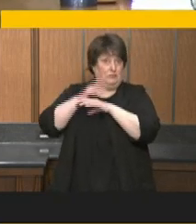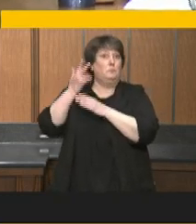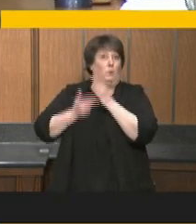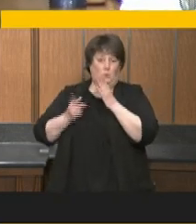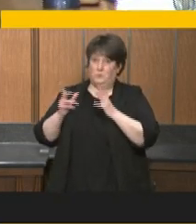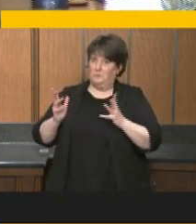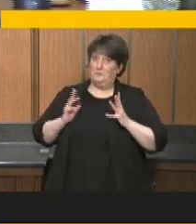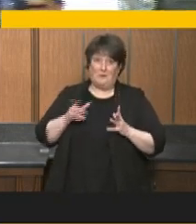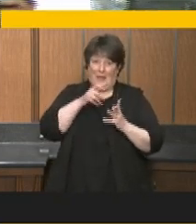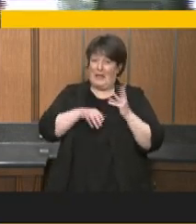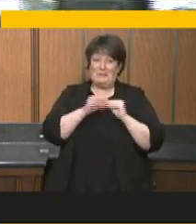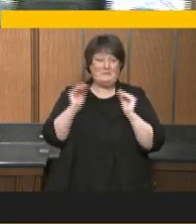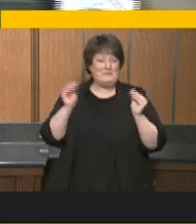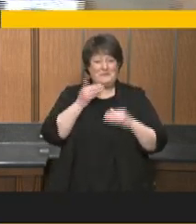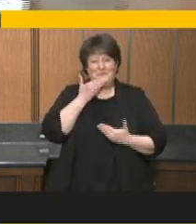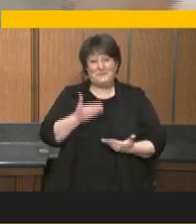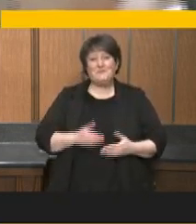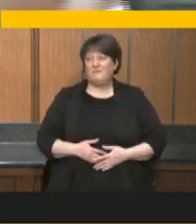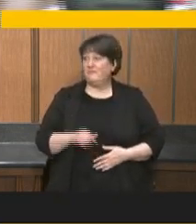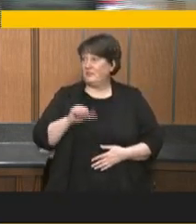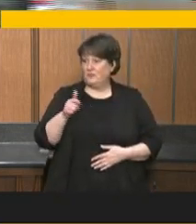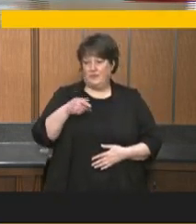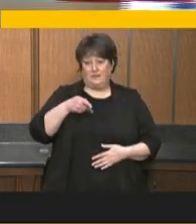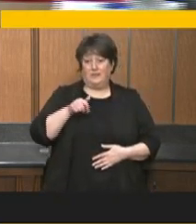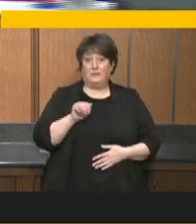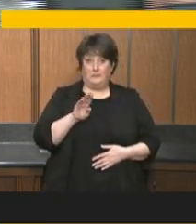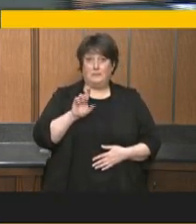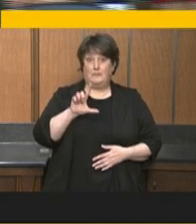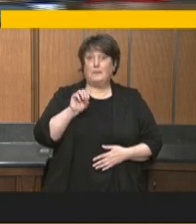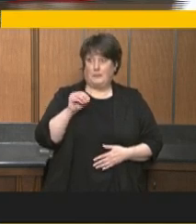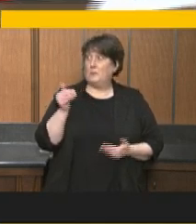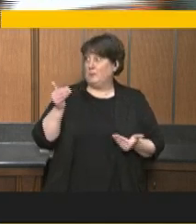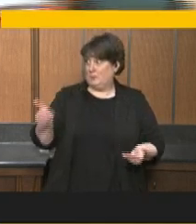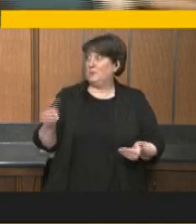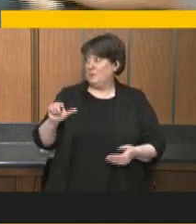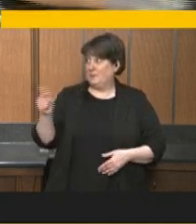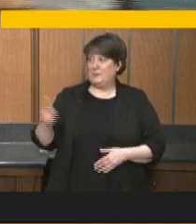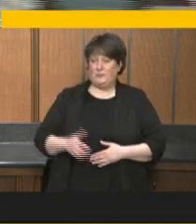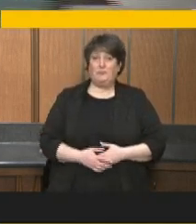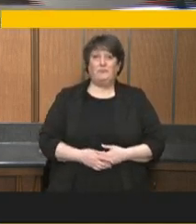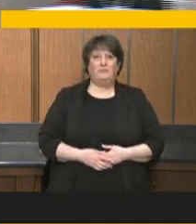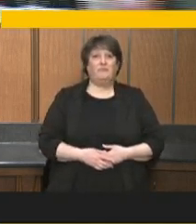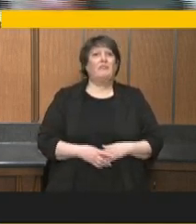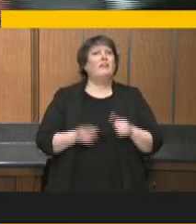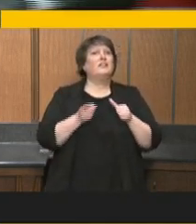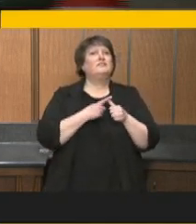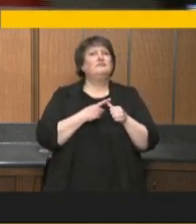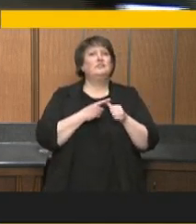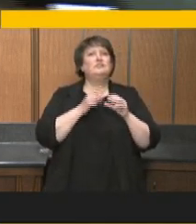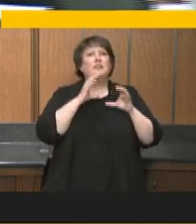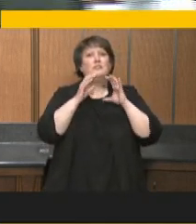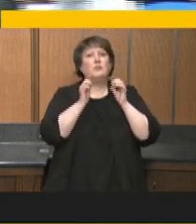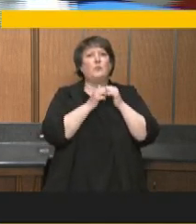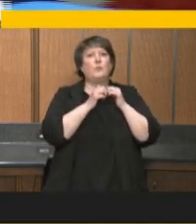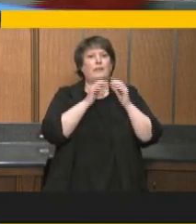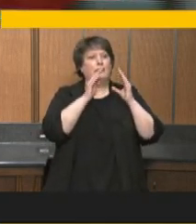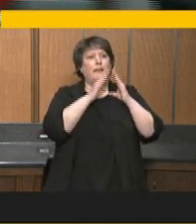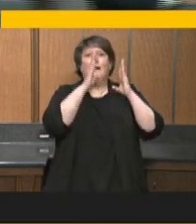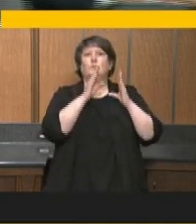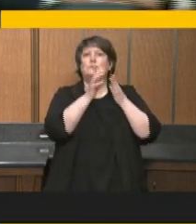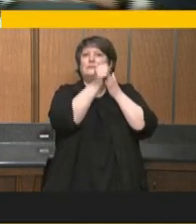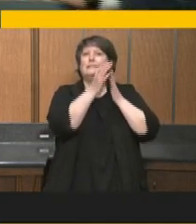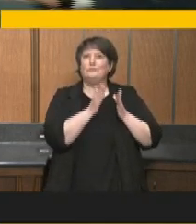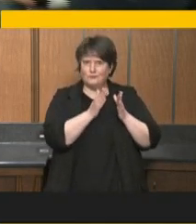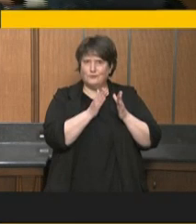fine. Thank you very much. Pablo, please go ahead. Yesterday, thank you. I had a first conversation with opposition House leaders. We talked about the